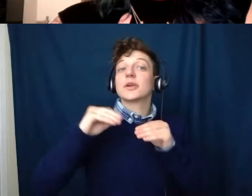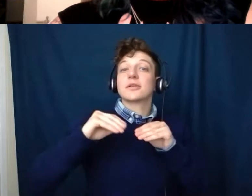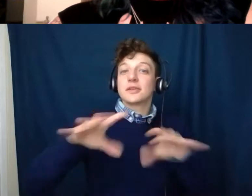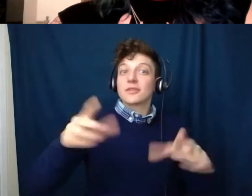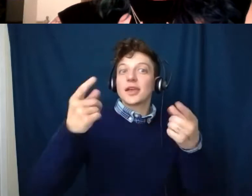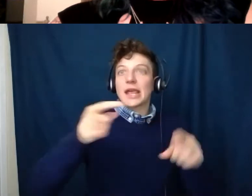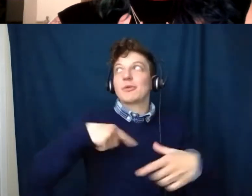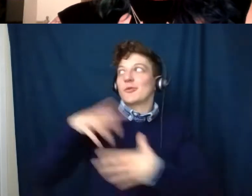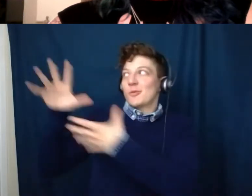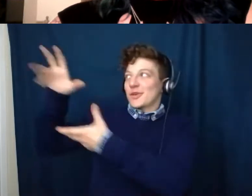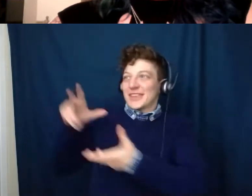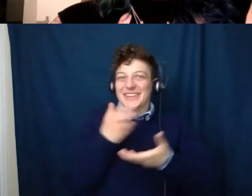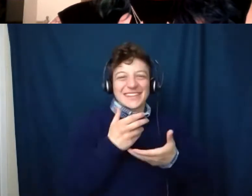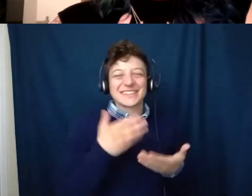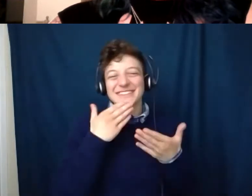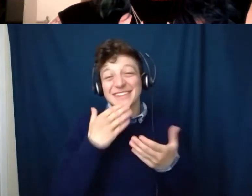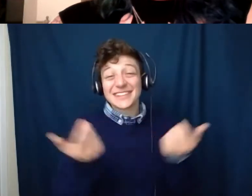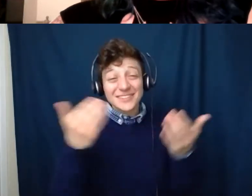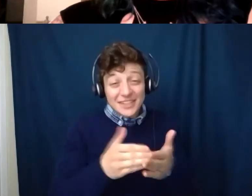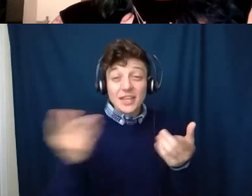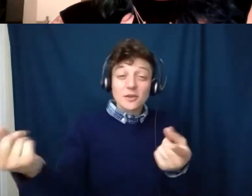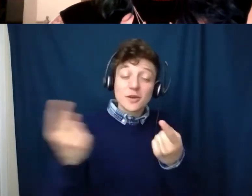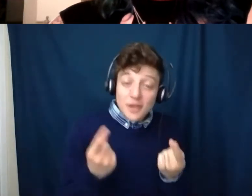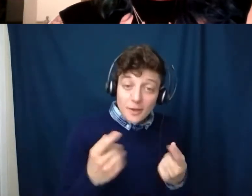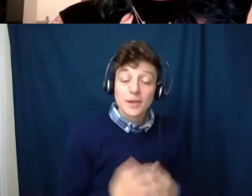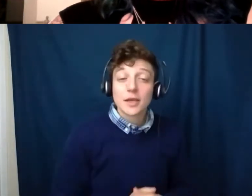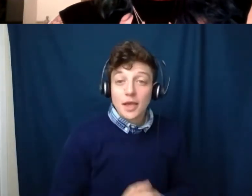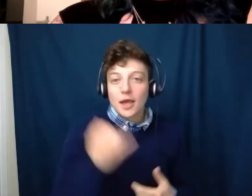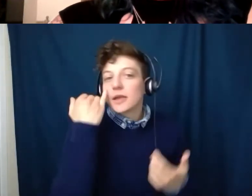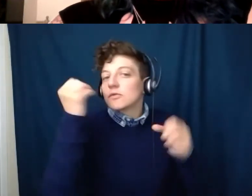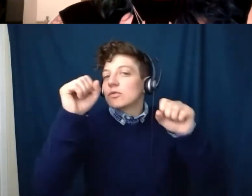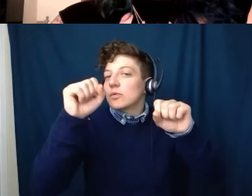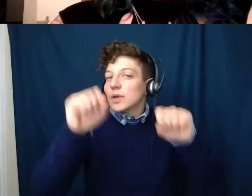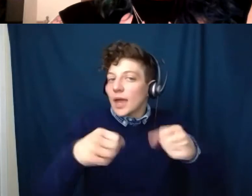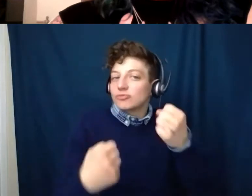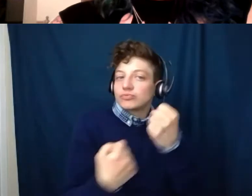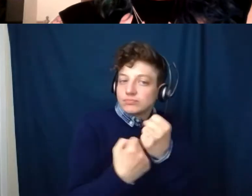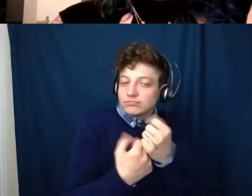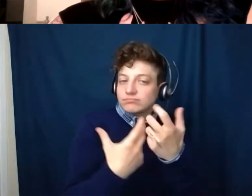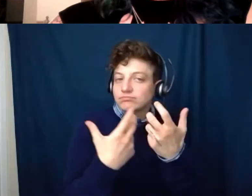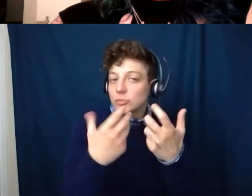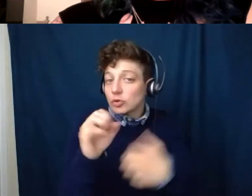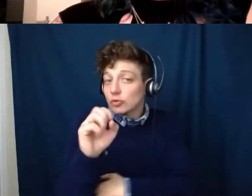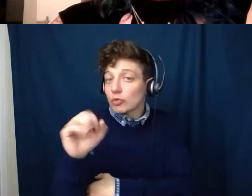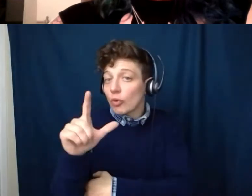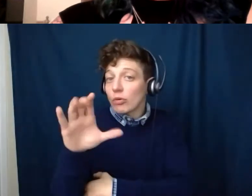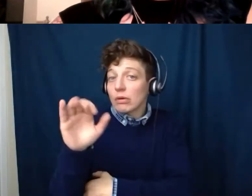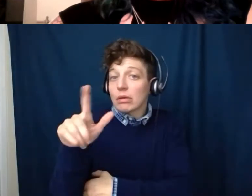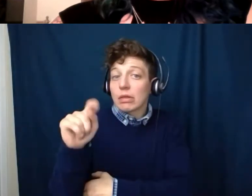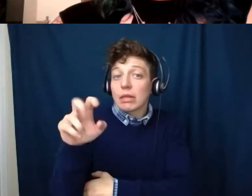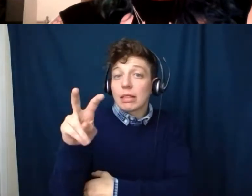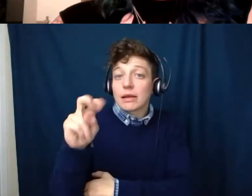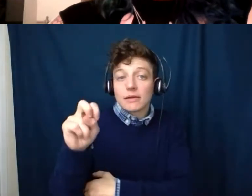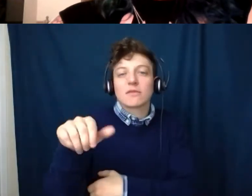get it. Thank you again, everyone, for coming. If you're able to support Soul Collective and the other groups mentioned,